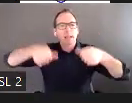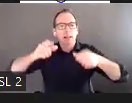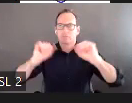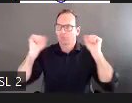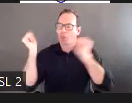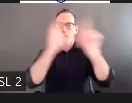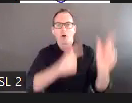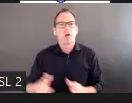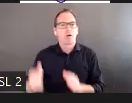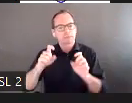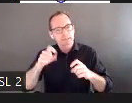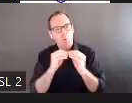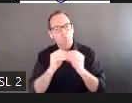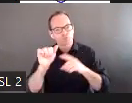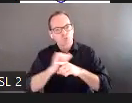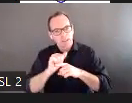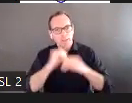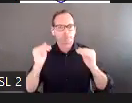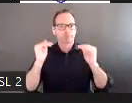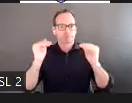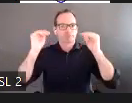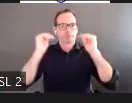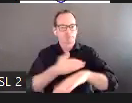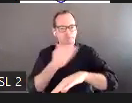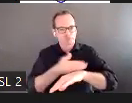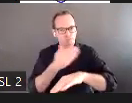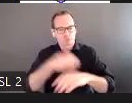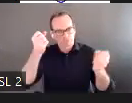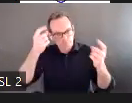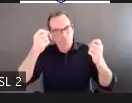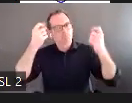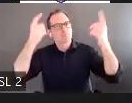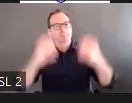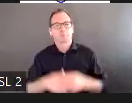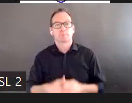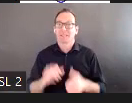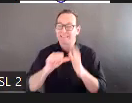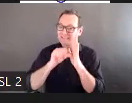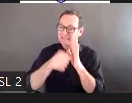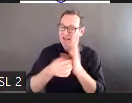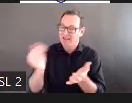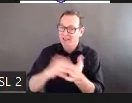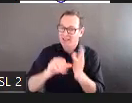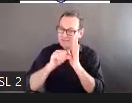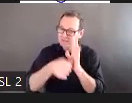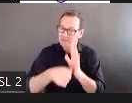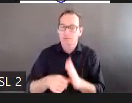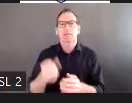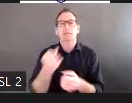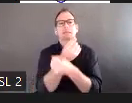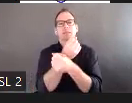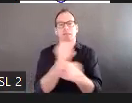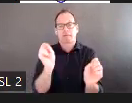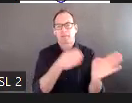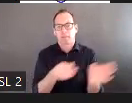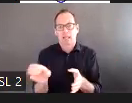can't emphasize enough, in all the cases that we will come across, we will safety plan. We could safety plan from the financial side.